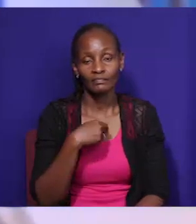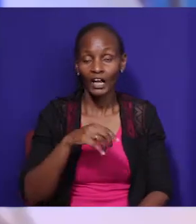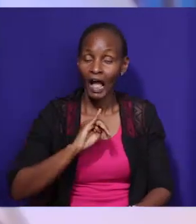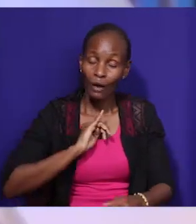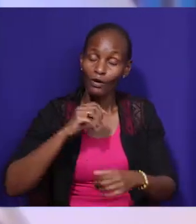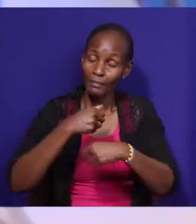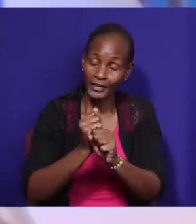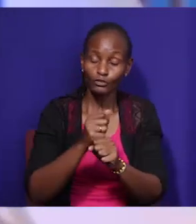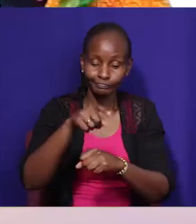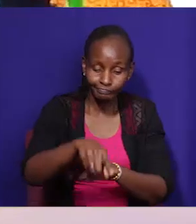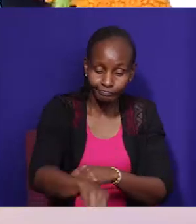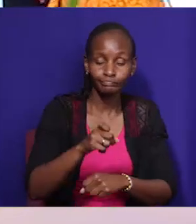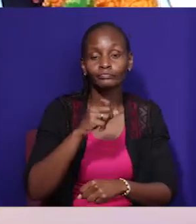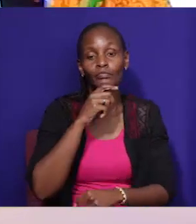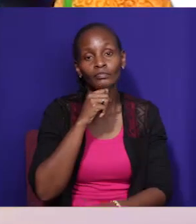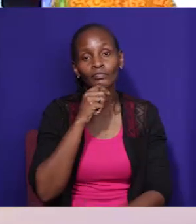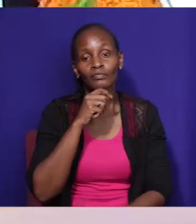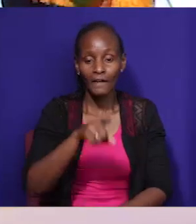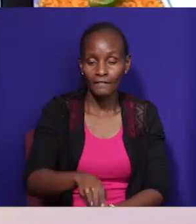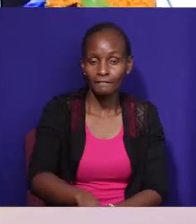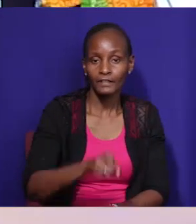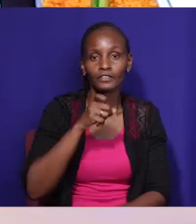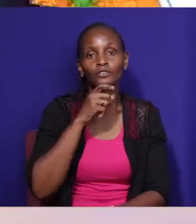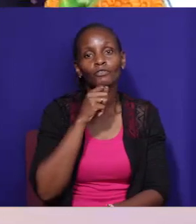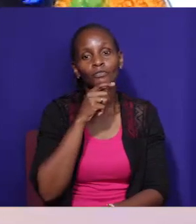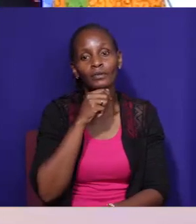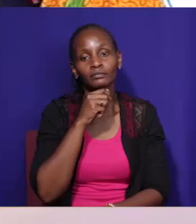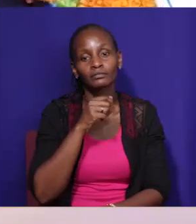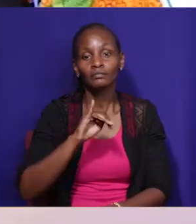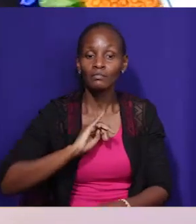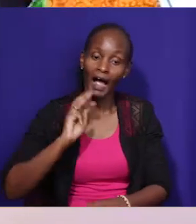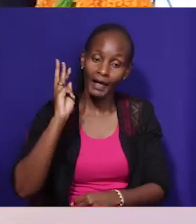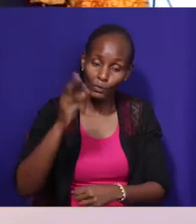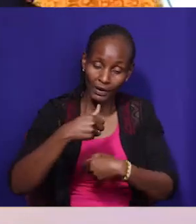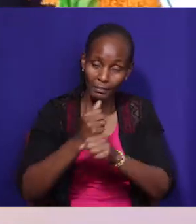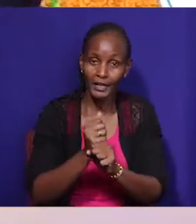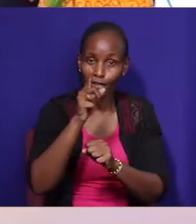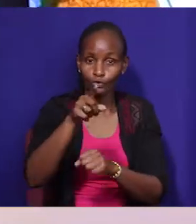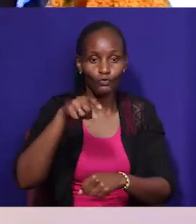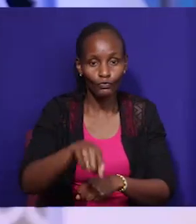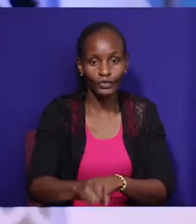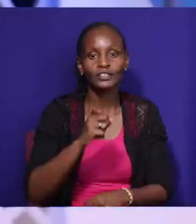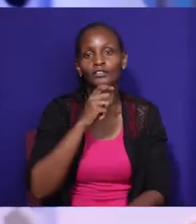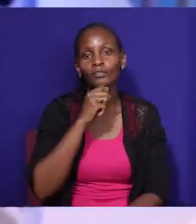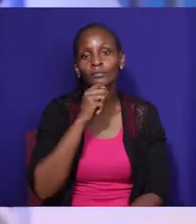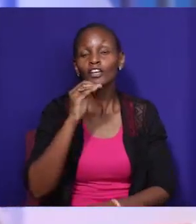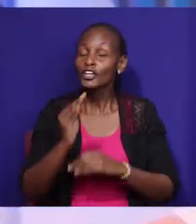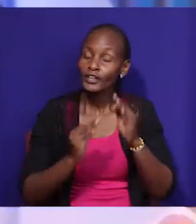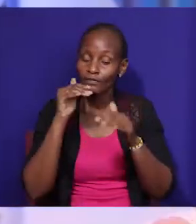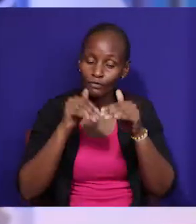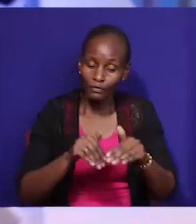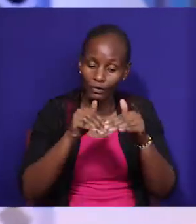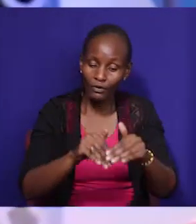Nitawafanya wavuvi wa watu, wavuvi wa watu, wavuvi wa watu. Nitawafanya wavuvi wa